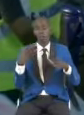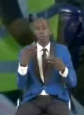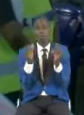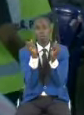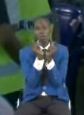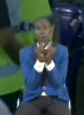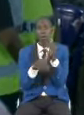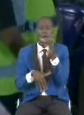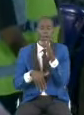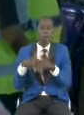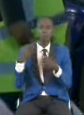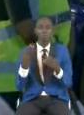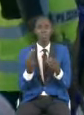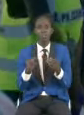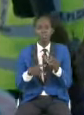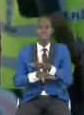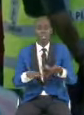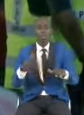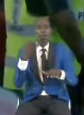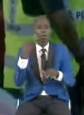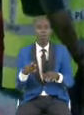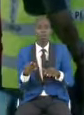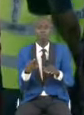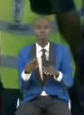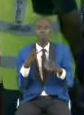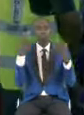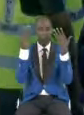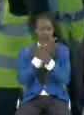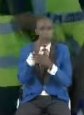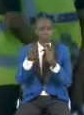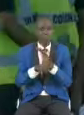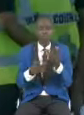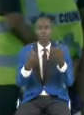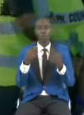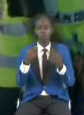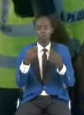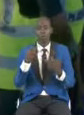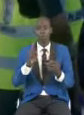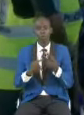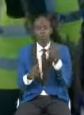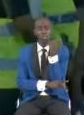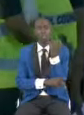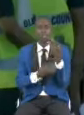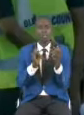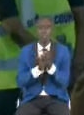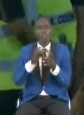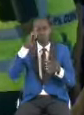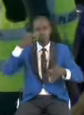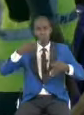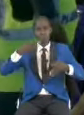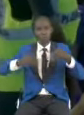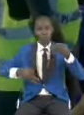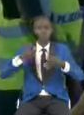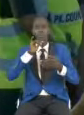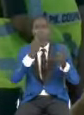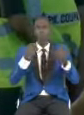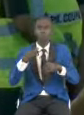Lord is going to pass over. That judgment will not come over your